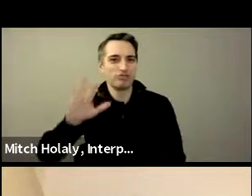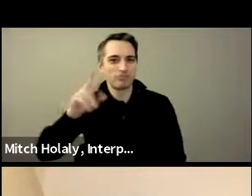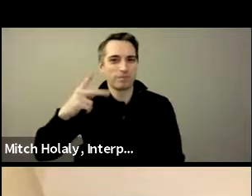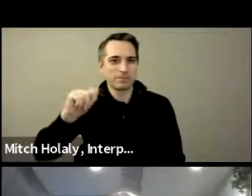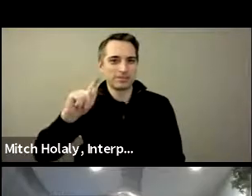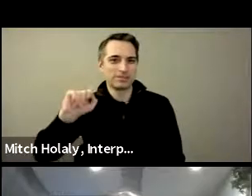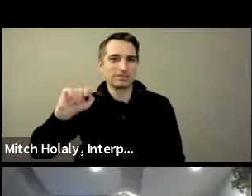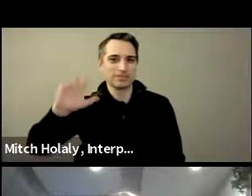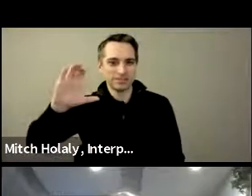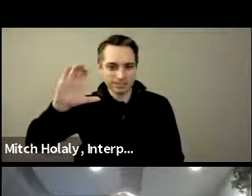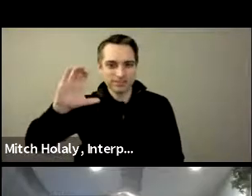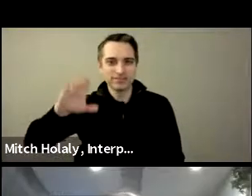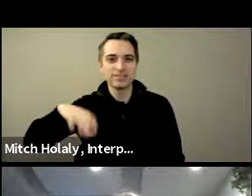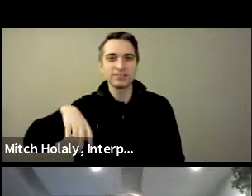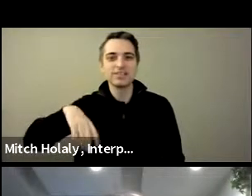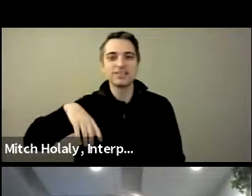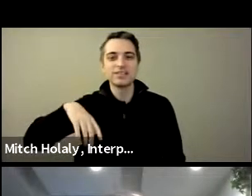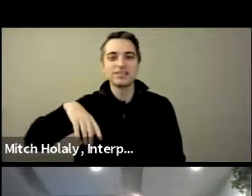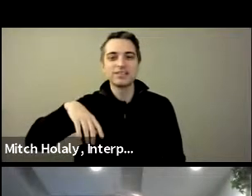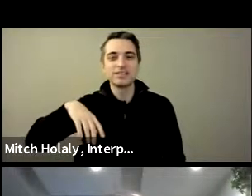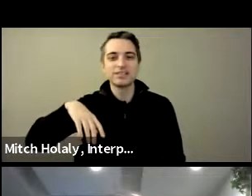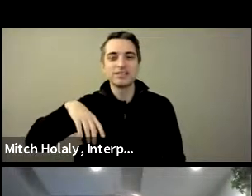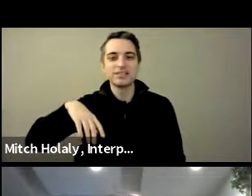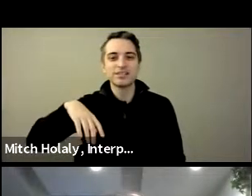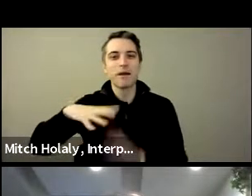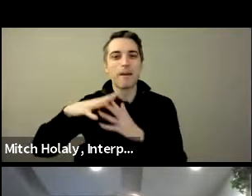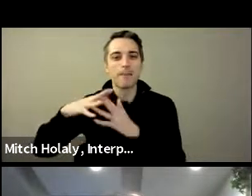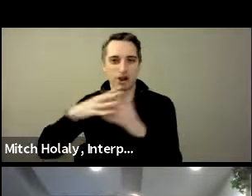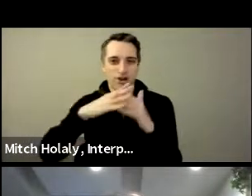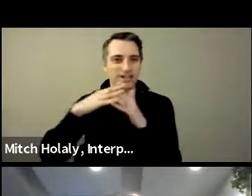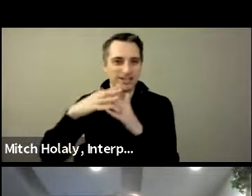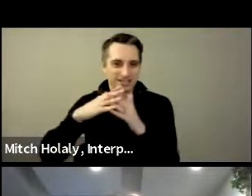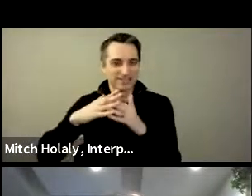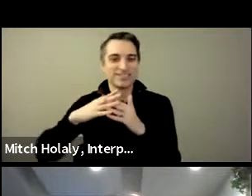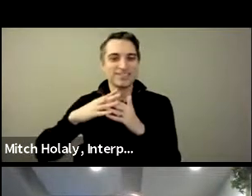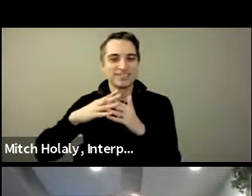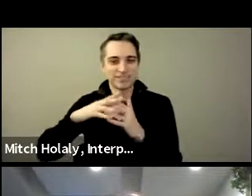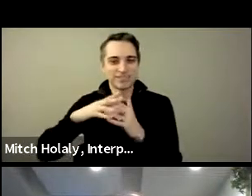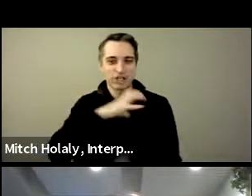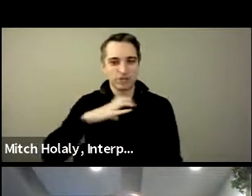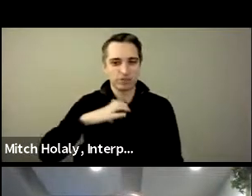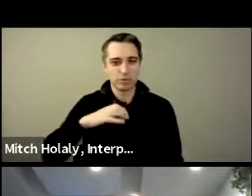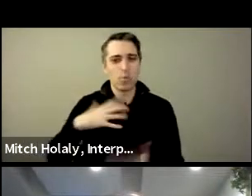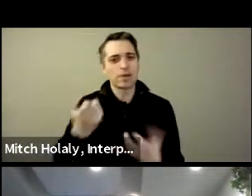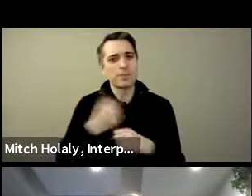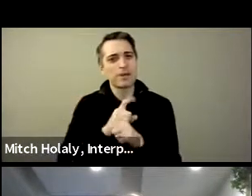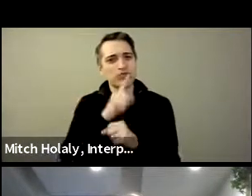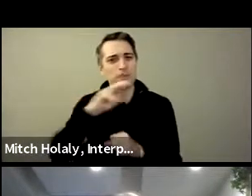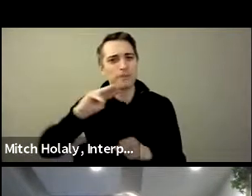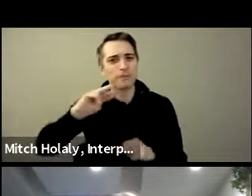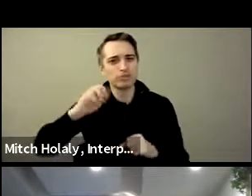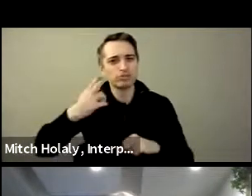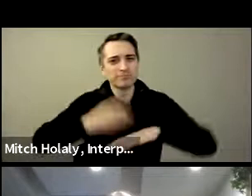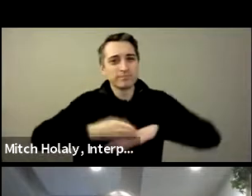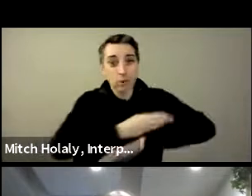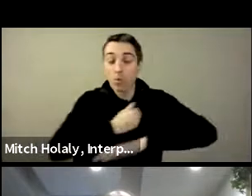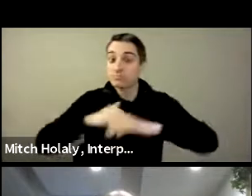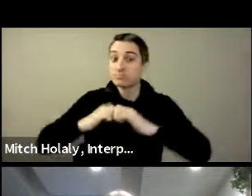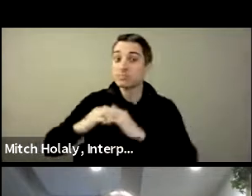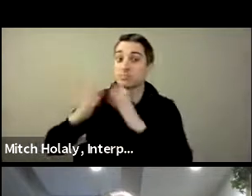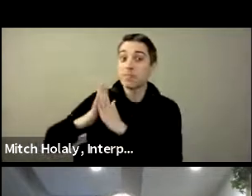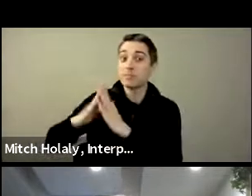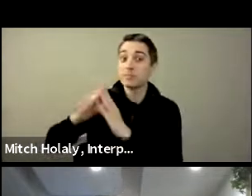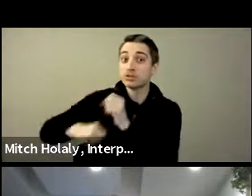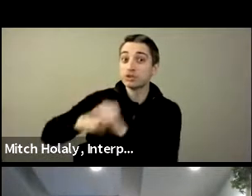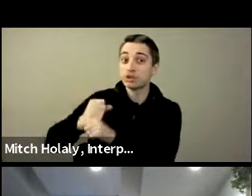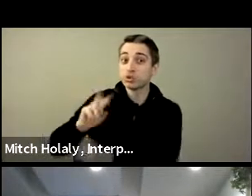equal participation of Asian Pacific Americans in the building of a greater Michigan. We were established in 2008